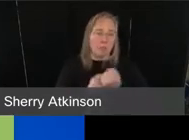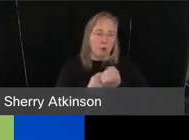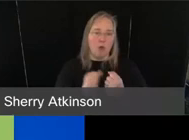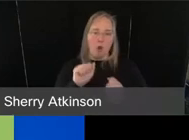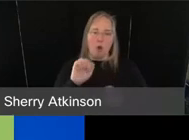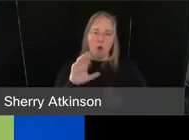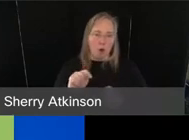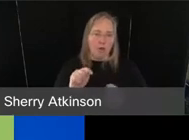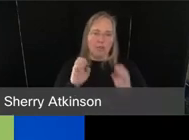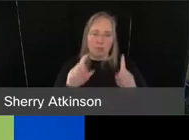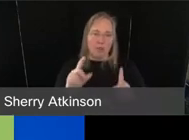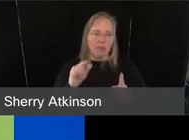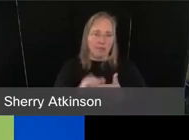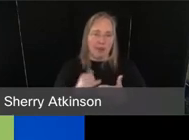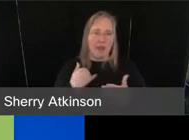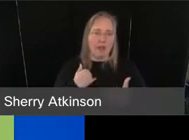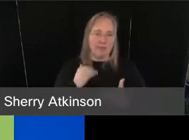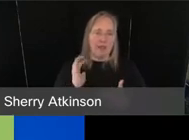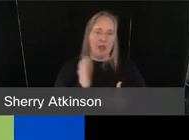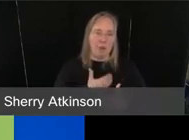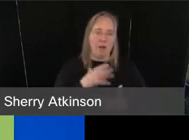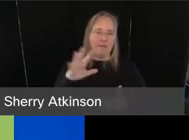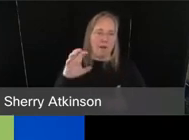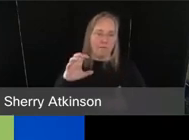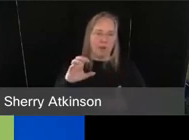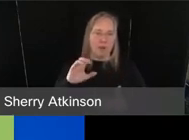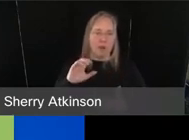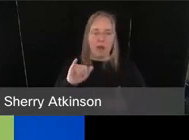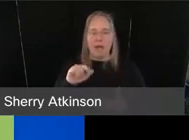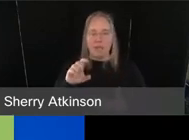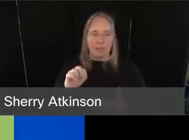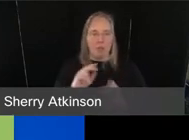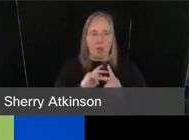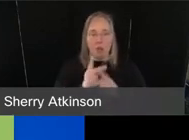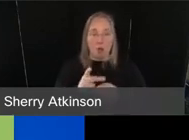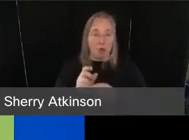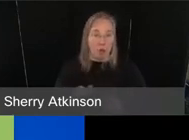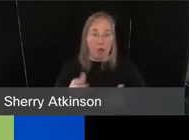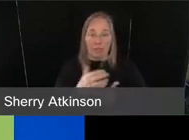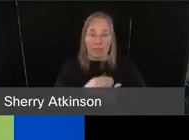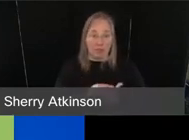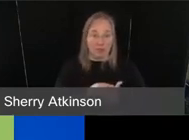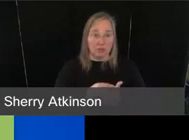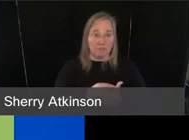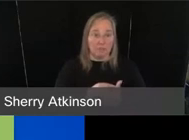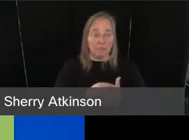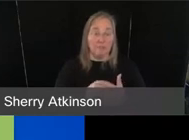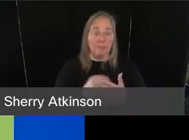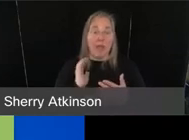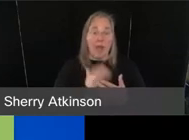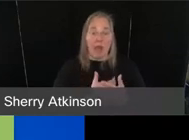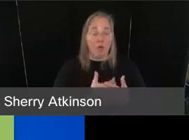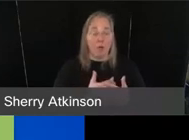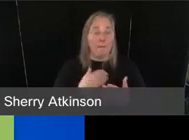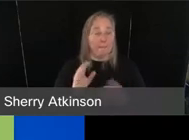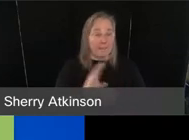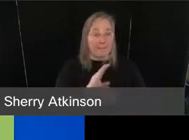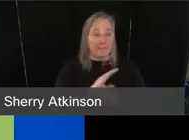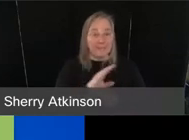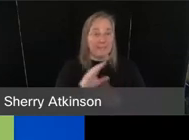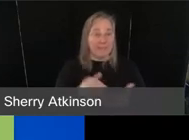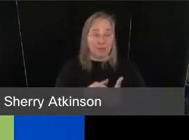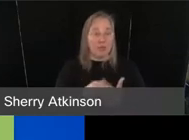it houses our 500 item loanable collection, our business centers, historical repositories